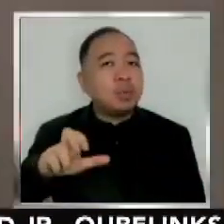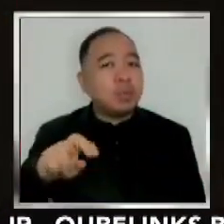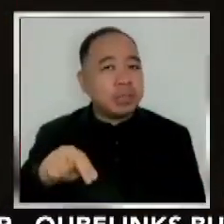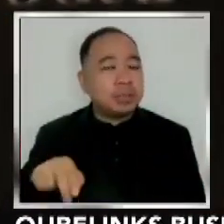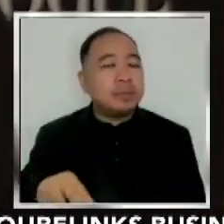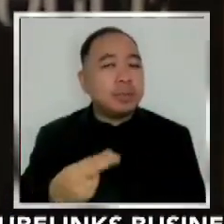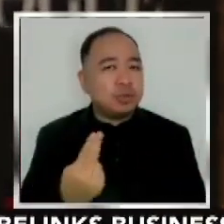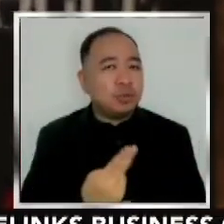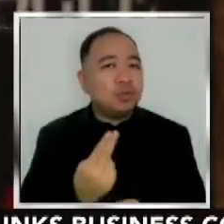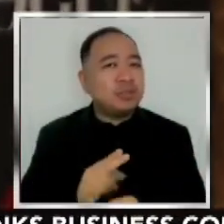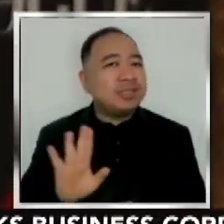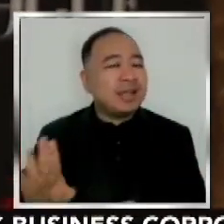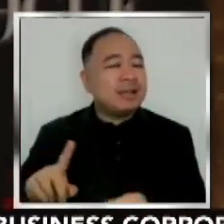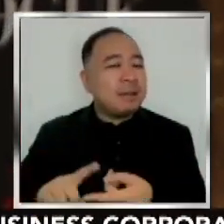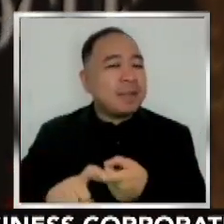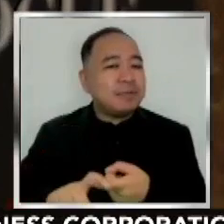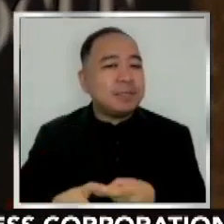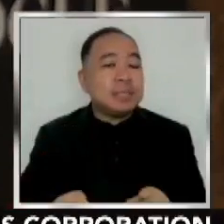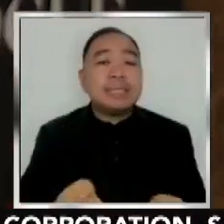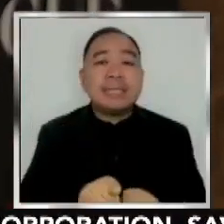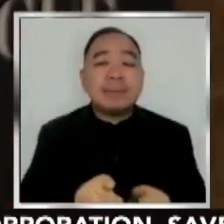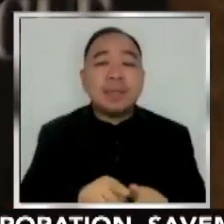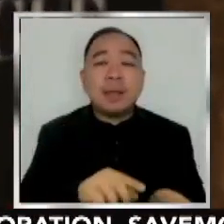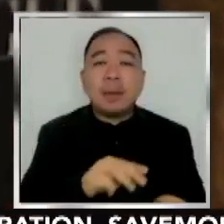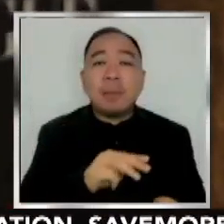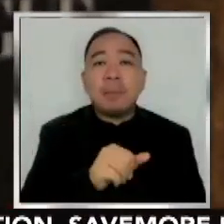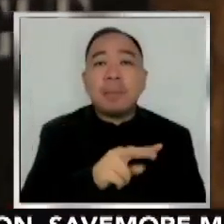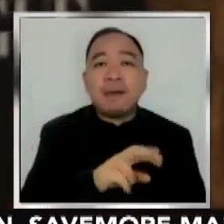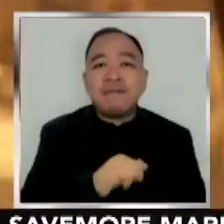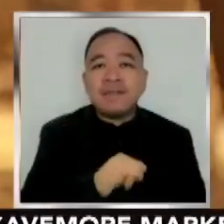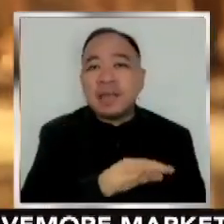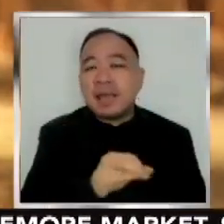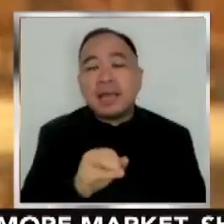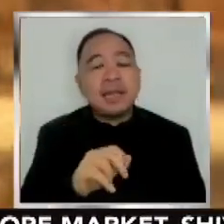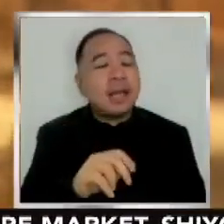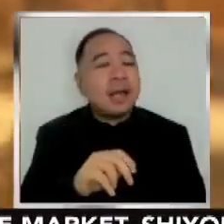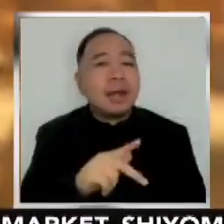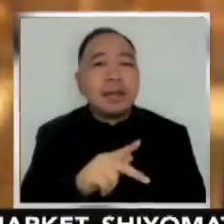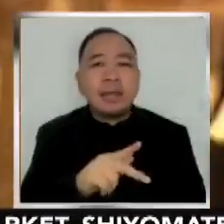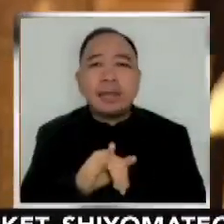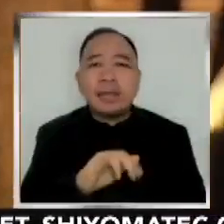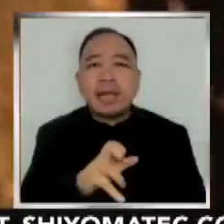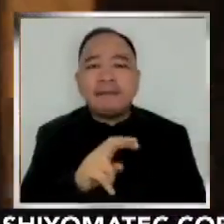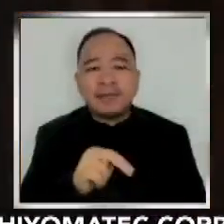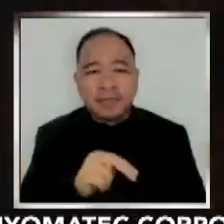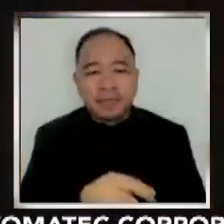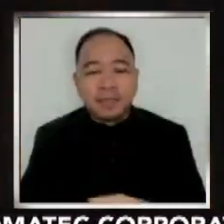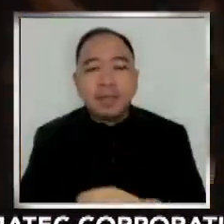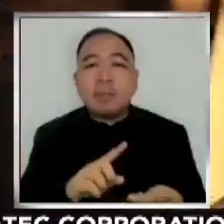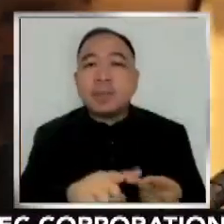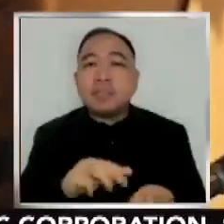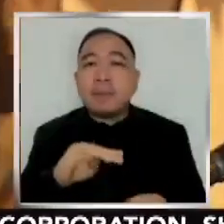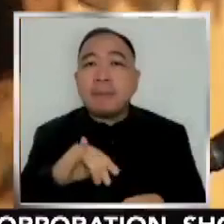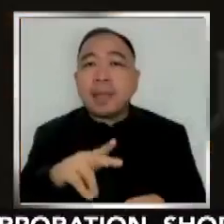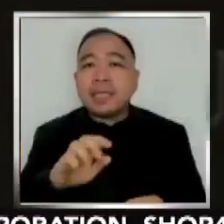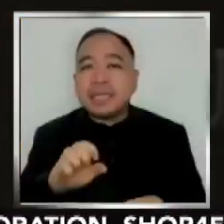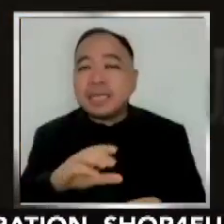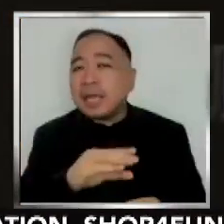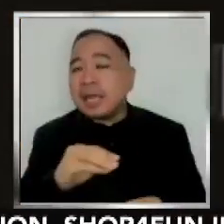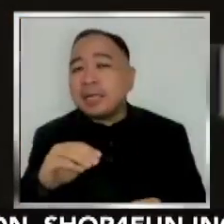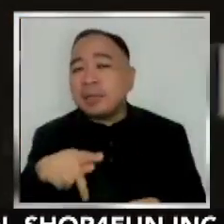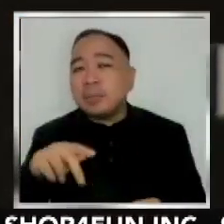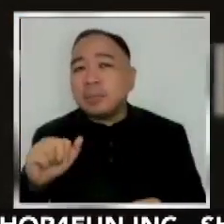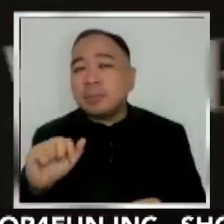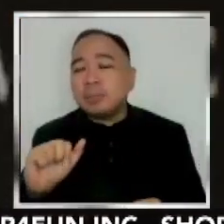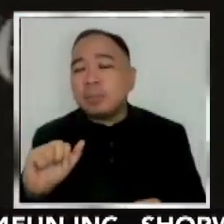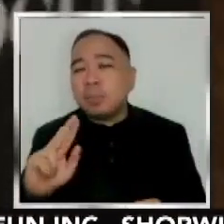ang Mavlin couple na sina Mavi Legaspi and Kailin Alcantara. Gayon din sina Mikey Quintos at Paul Salas at